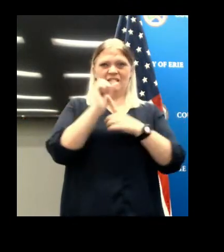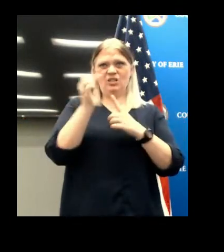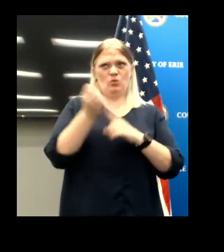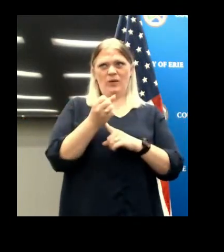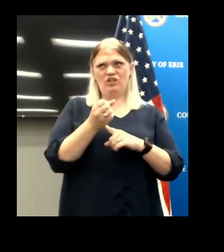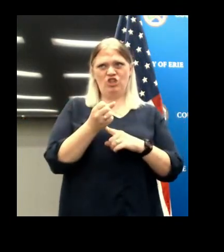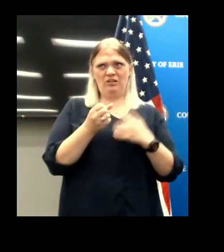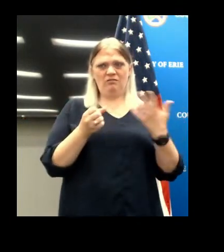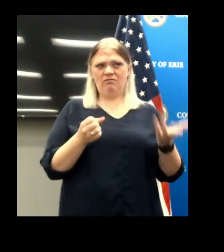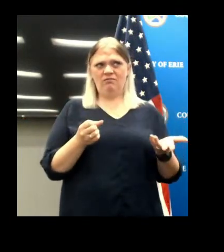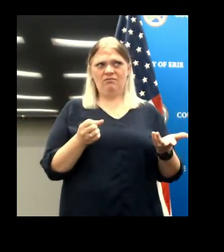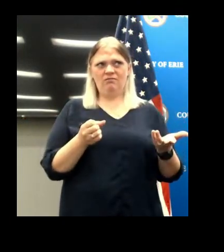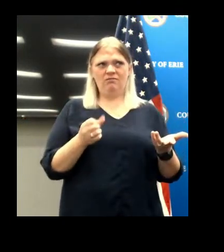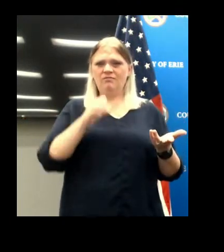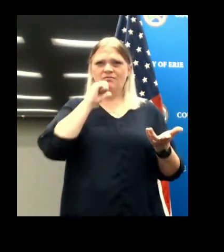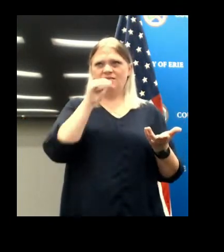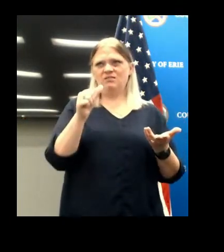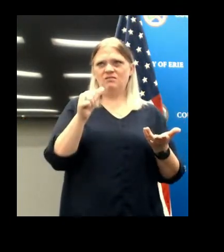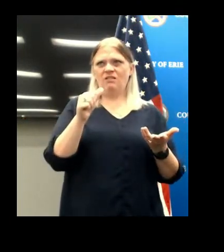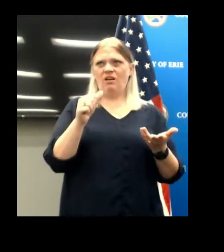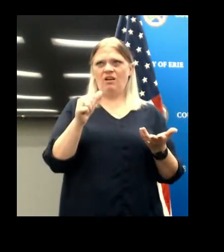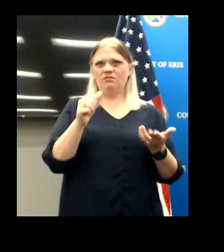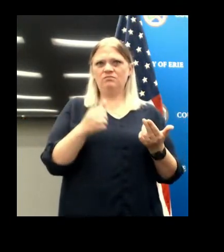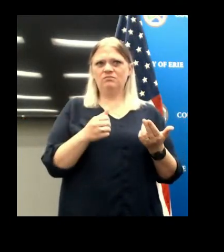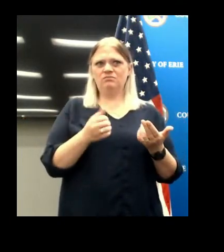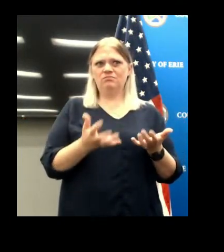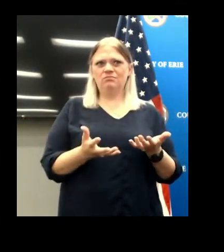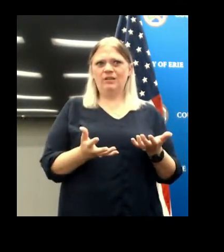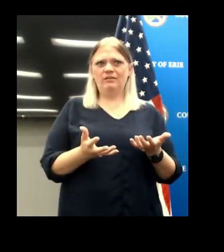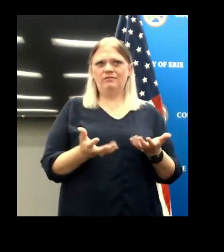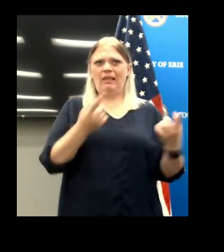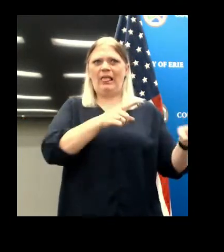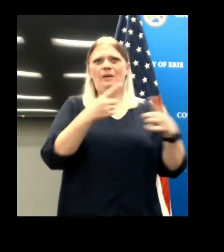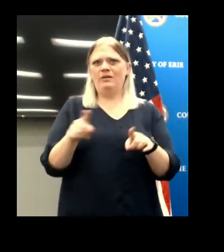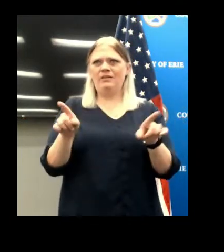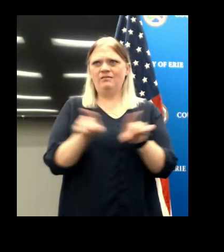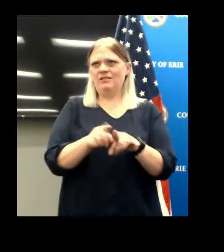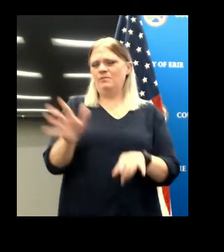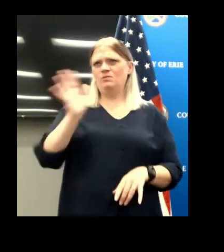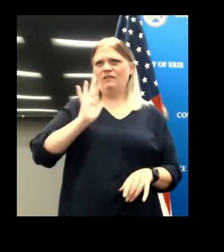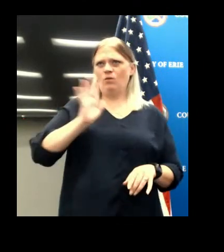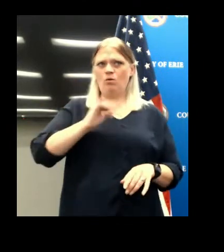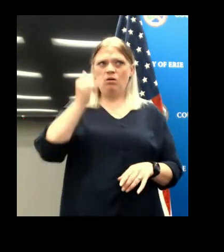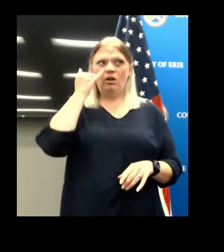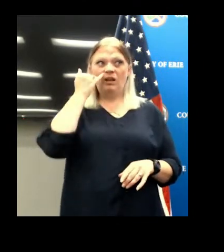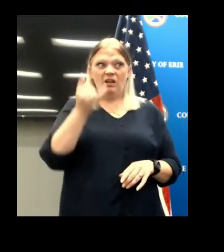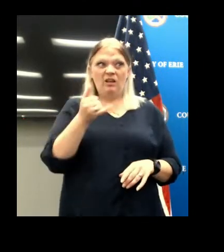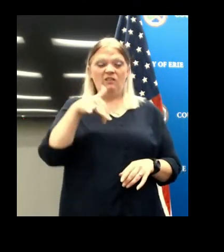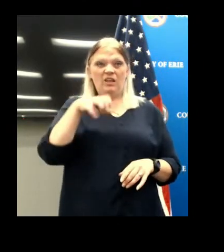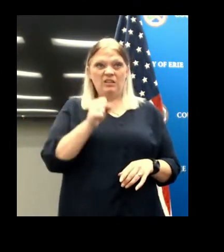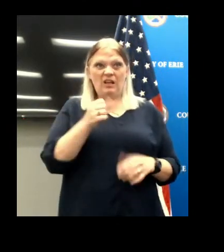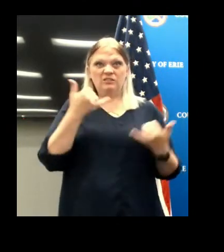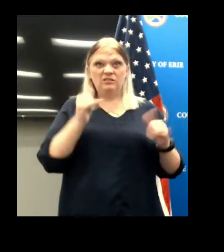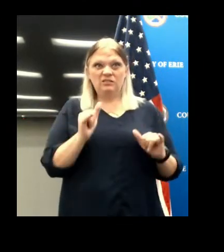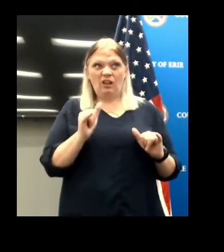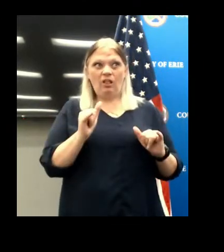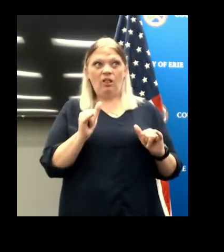situation, is not being incurred anywhere near where it was before. And if it is being incurred at the same rate, as I've